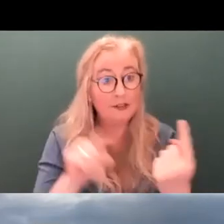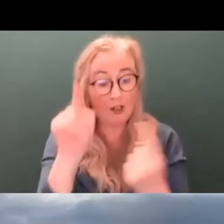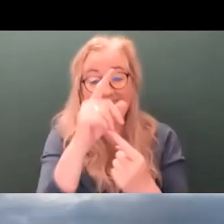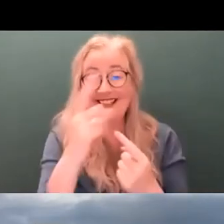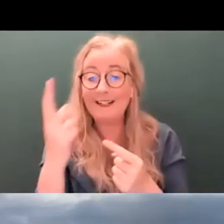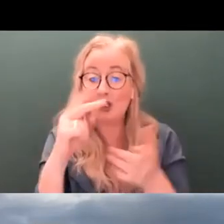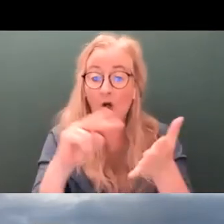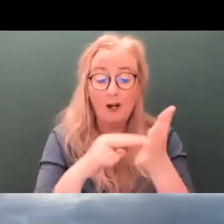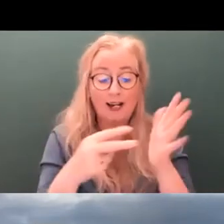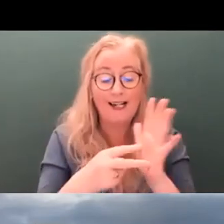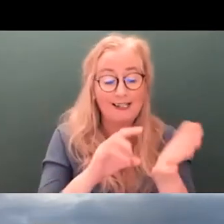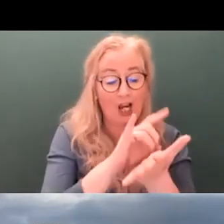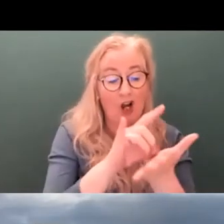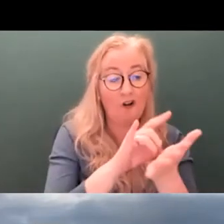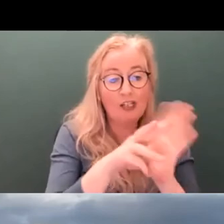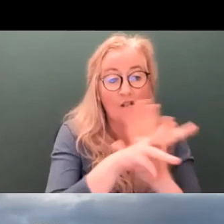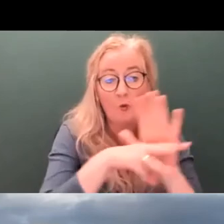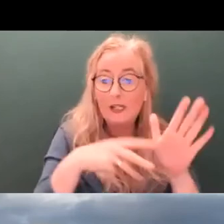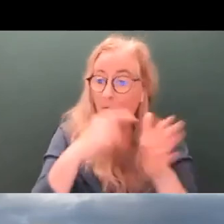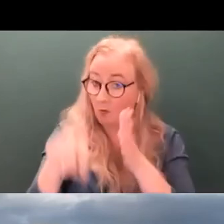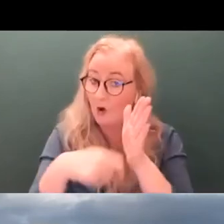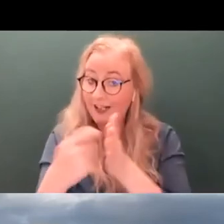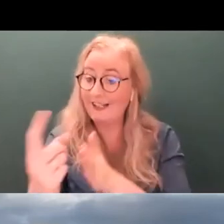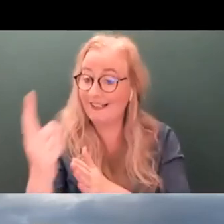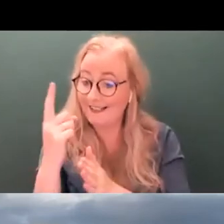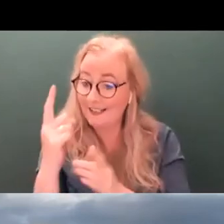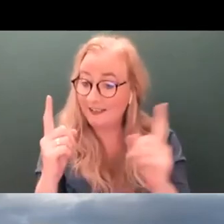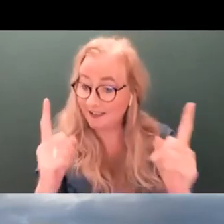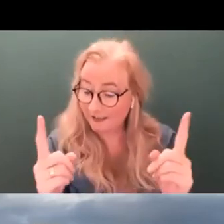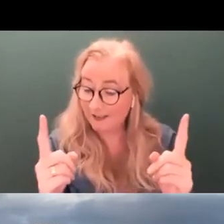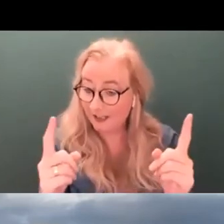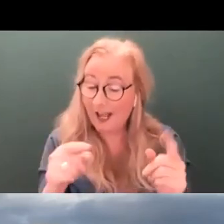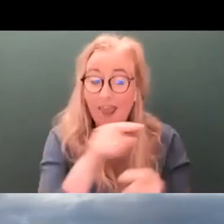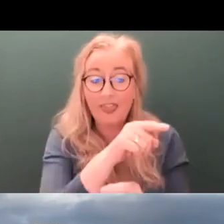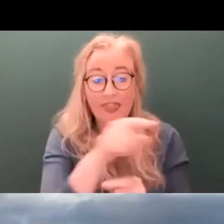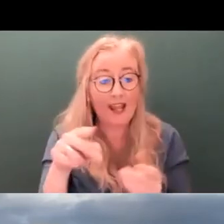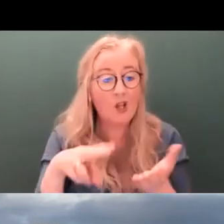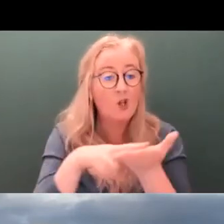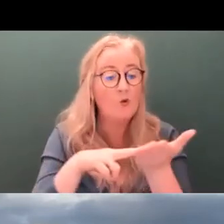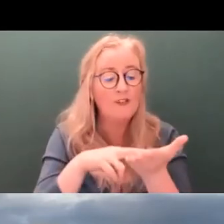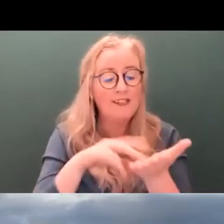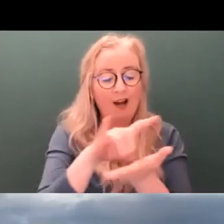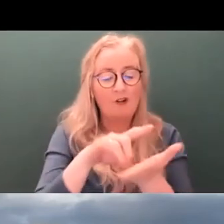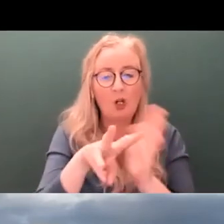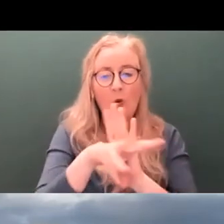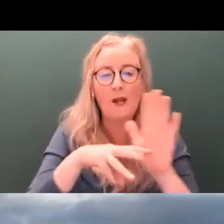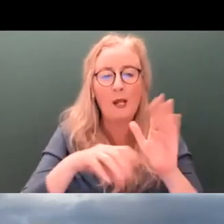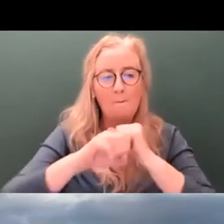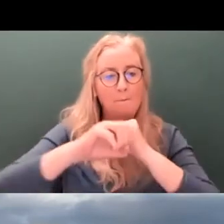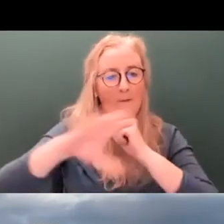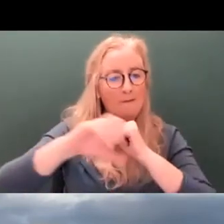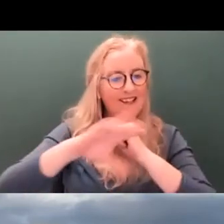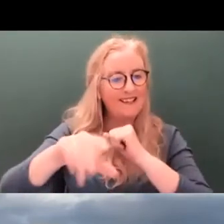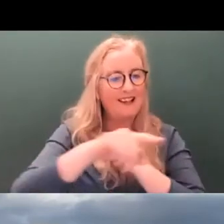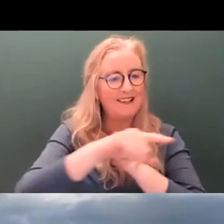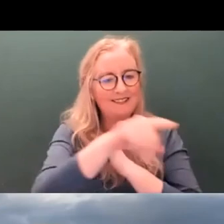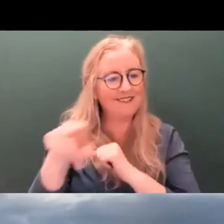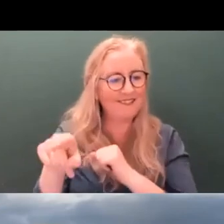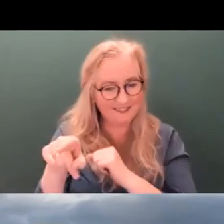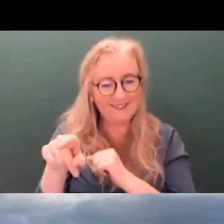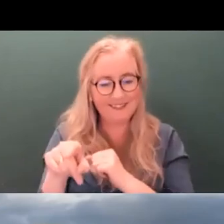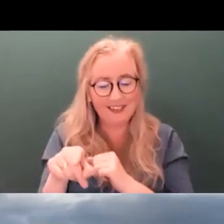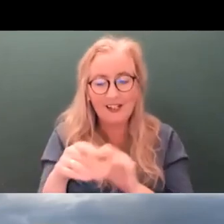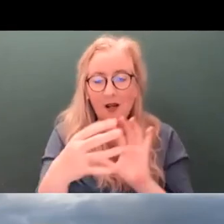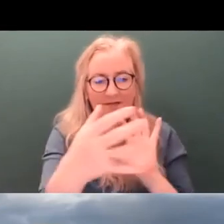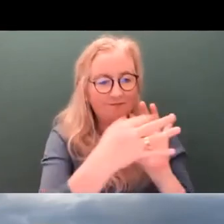Heritage Week projects and would have used Heritage Week to publicize those or encourage people to engage, particularly